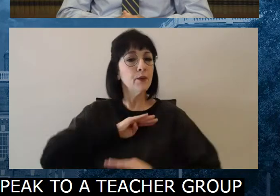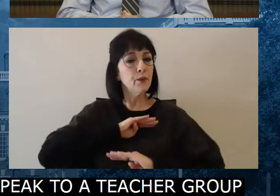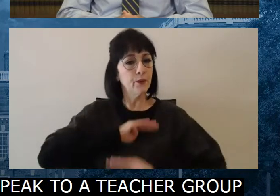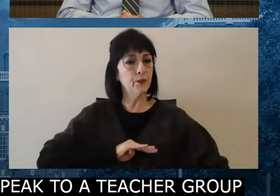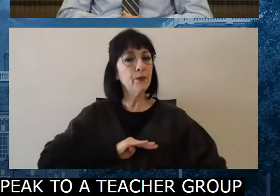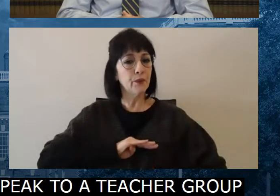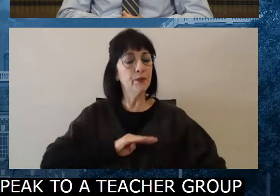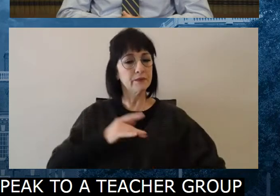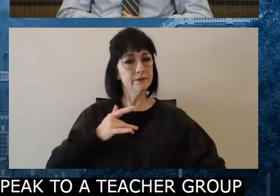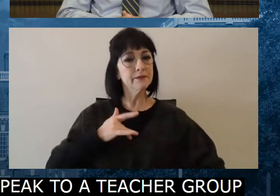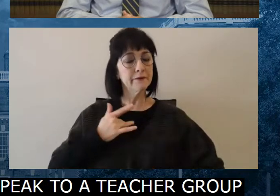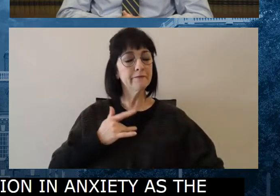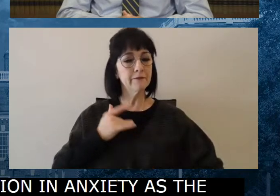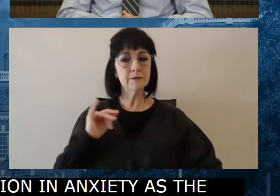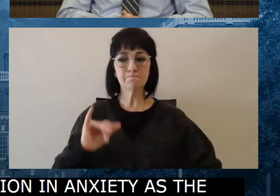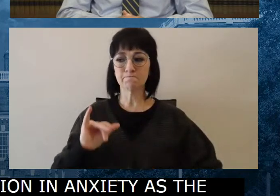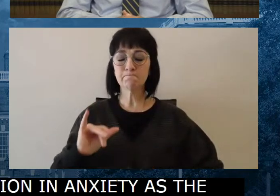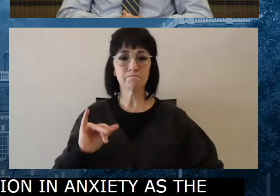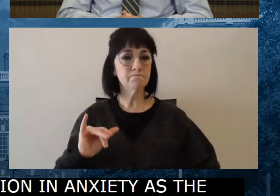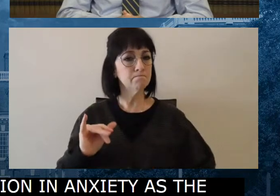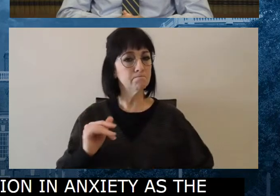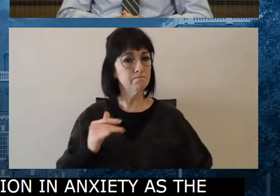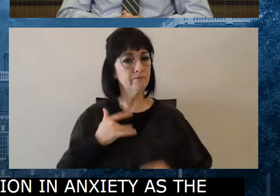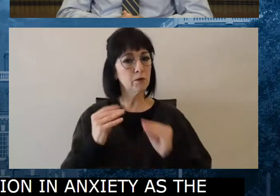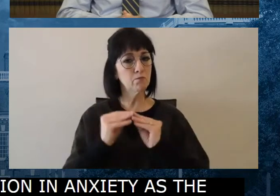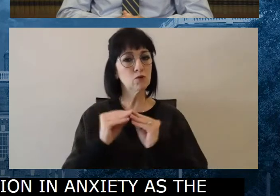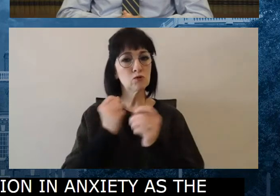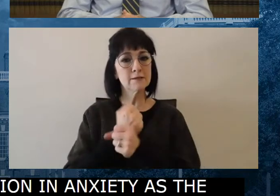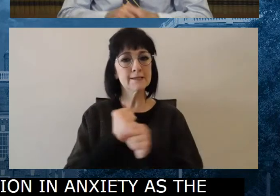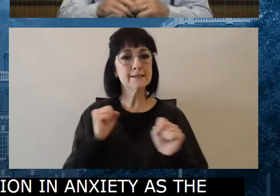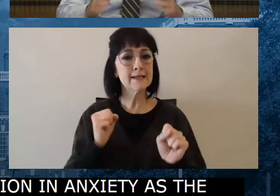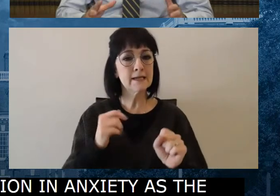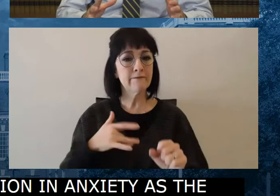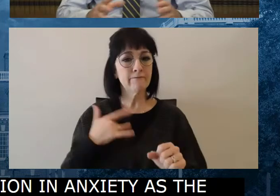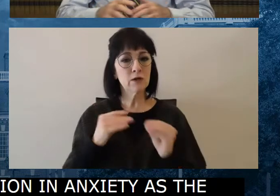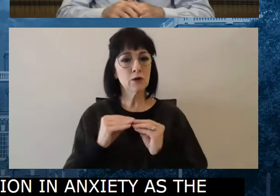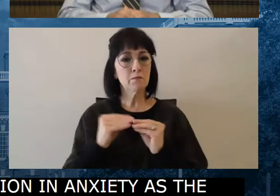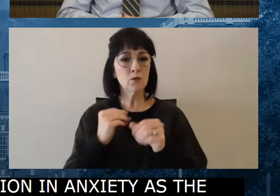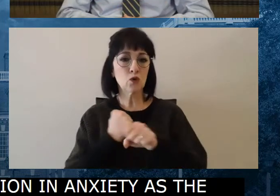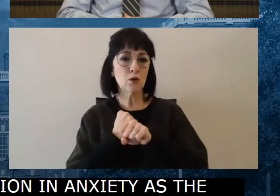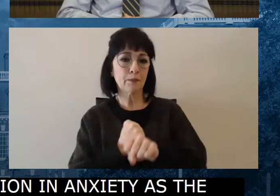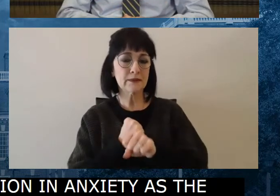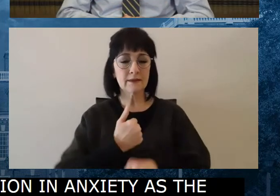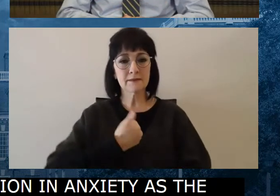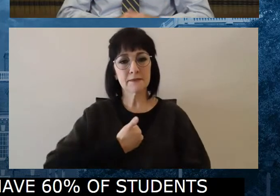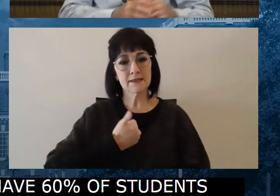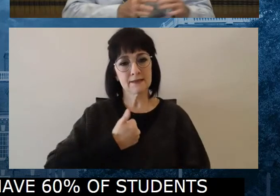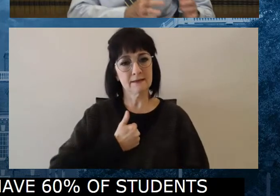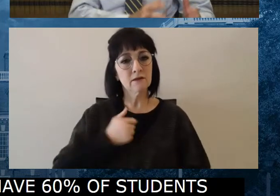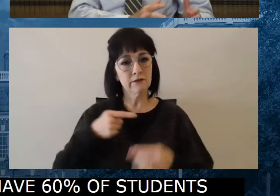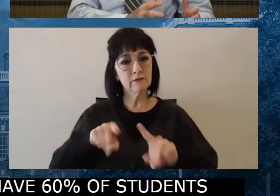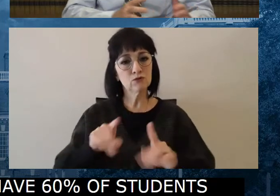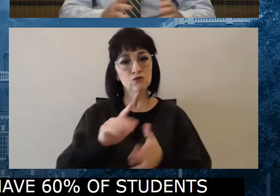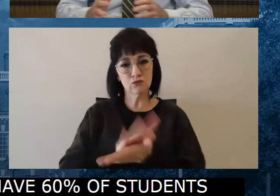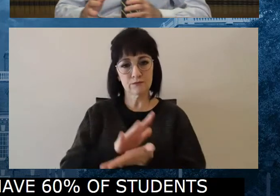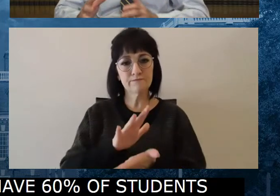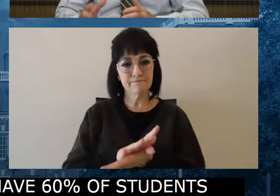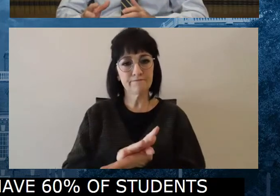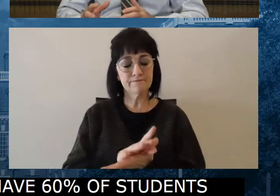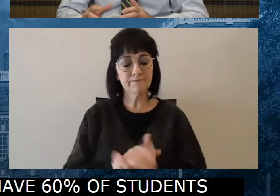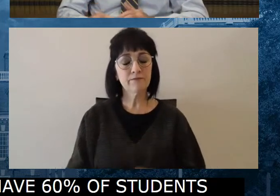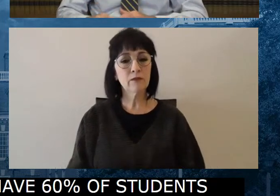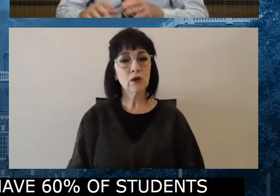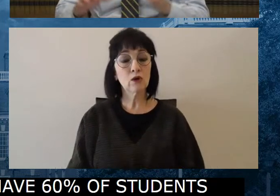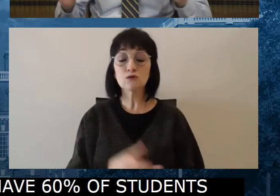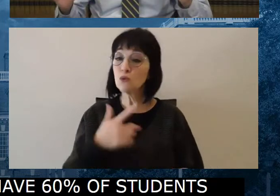been a major objective of ours. So we continue to push getting vaccines out in a fair and